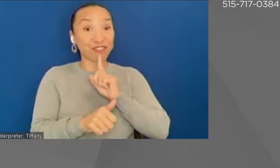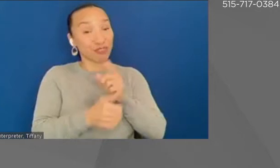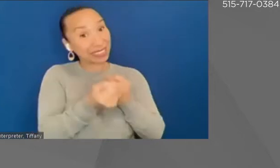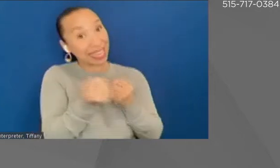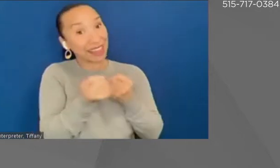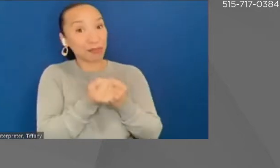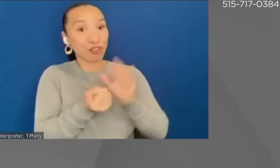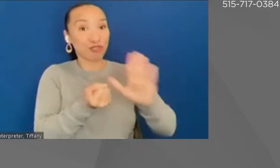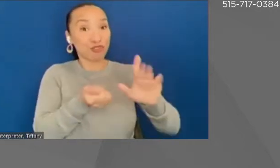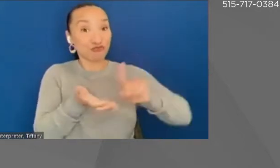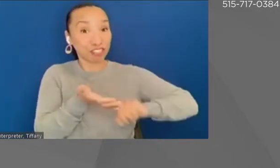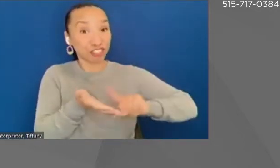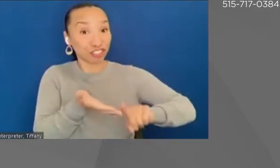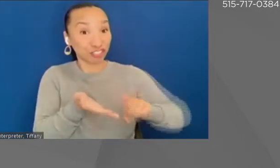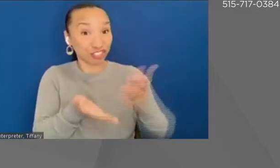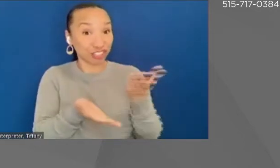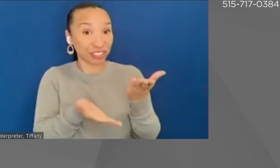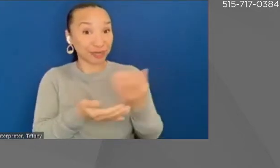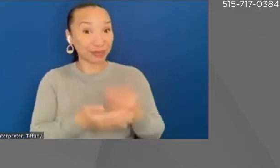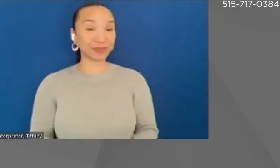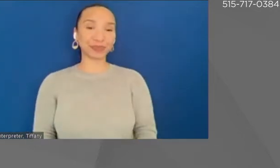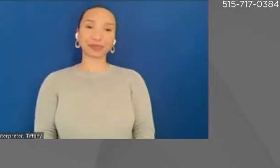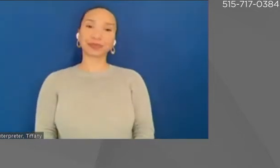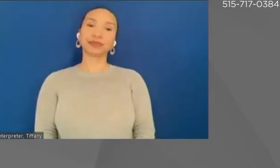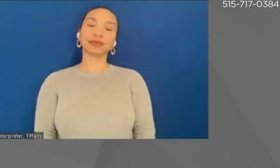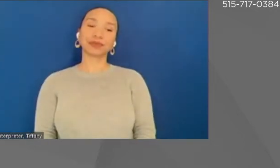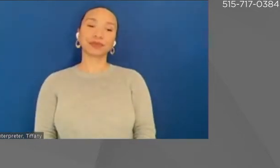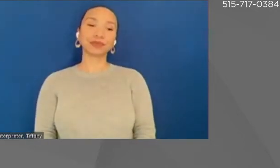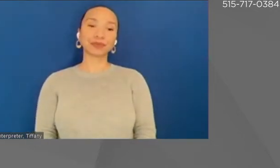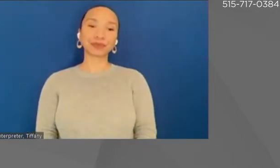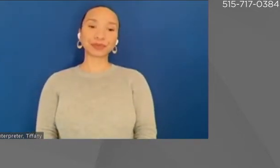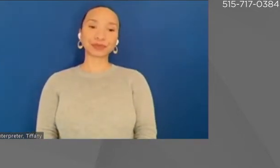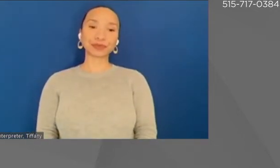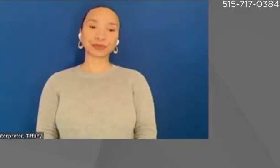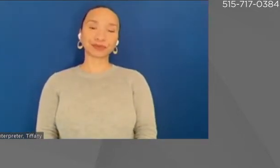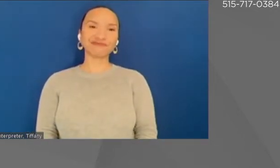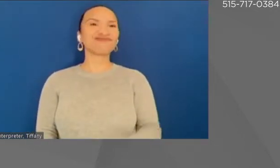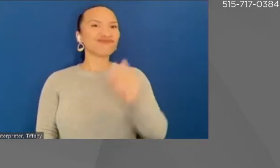area? Right, to be able to do the kind of research to